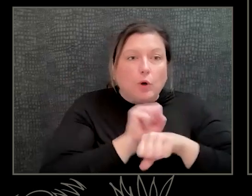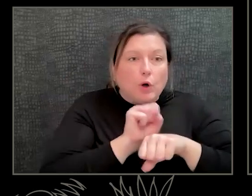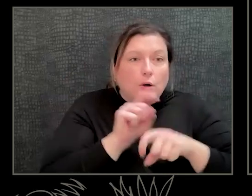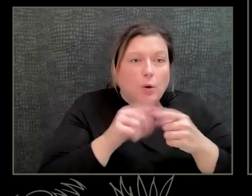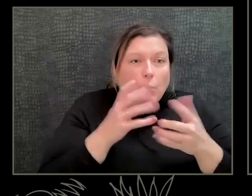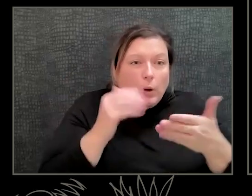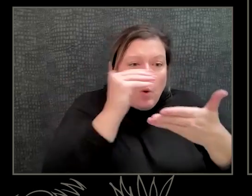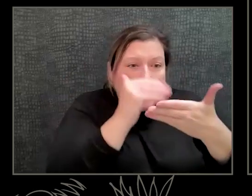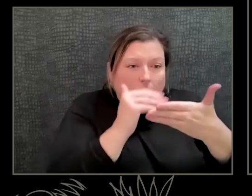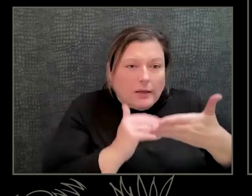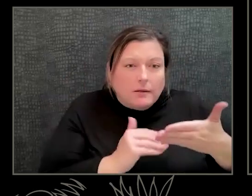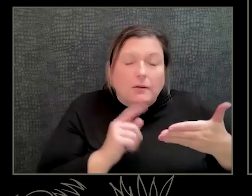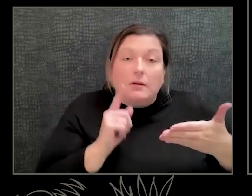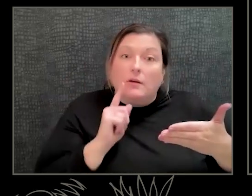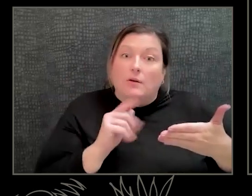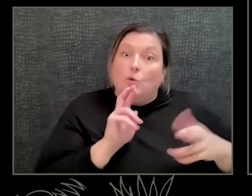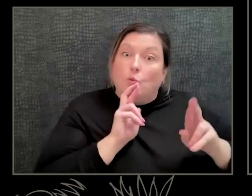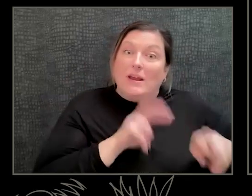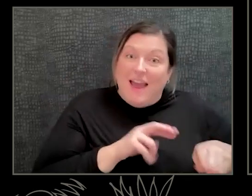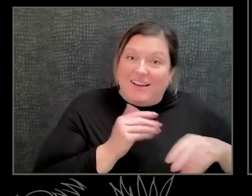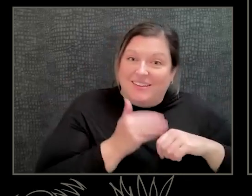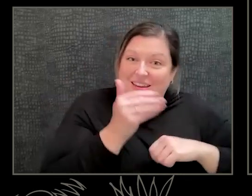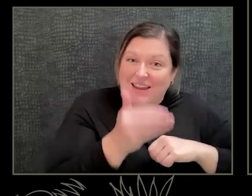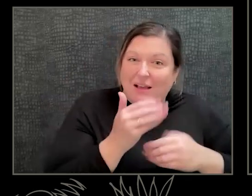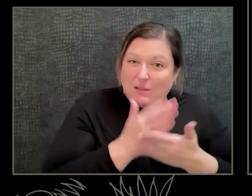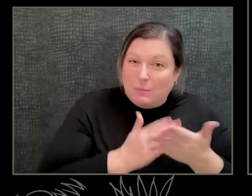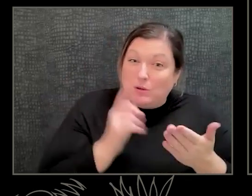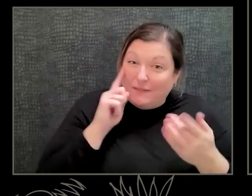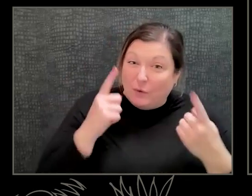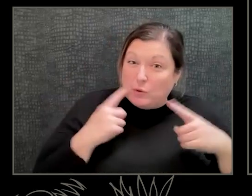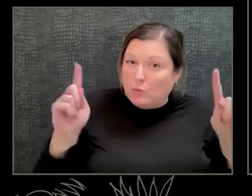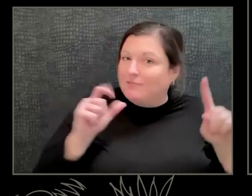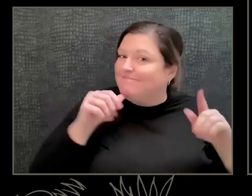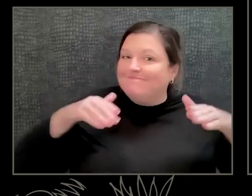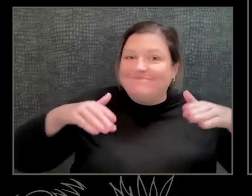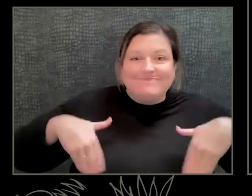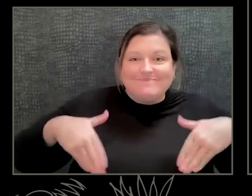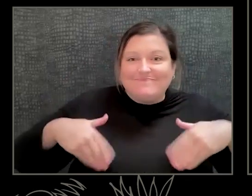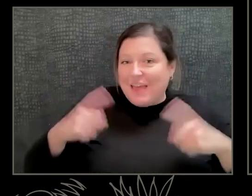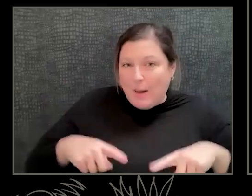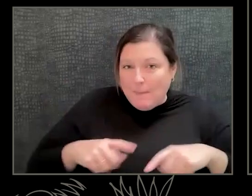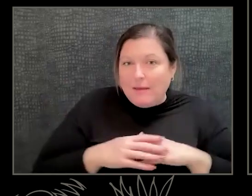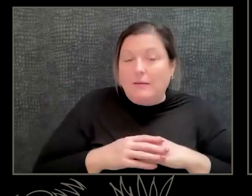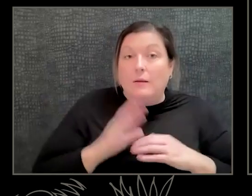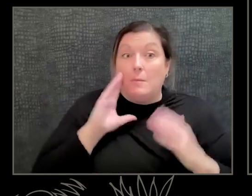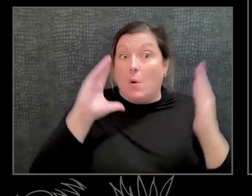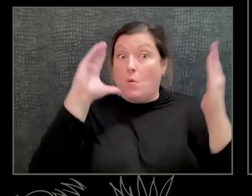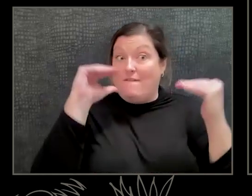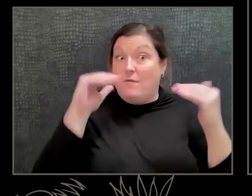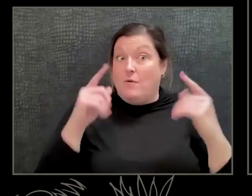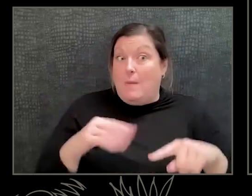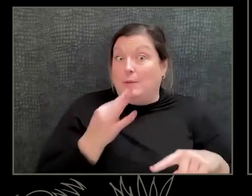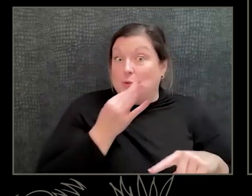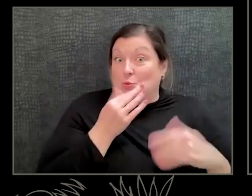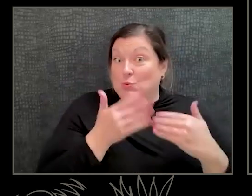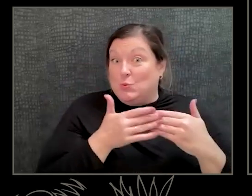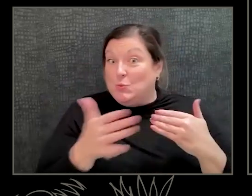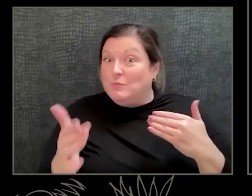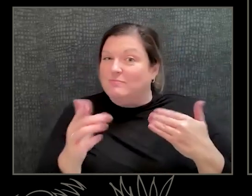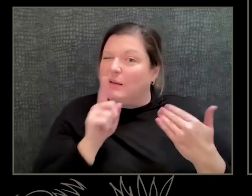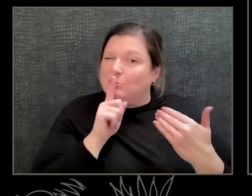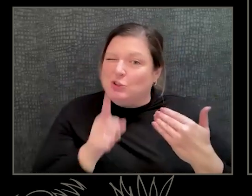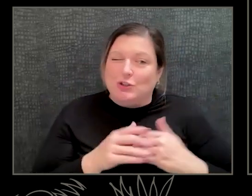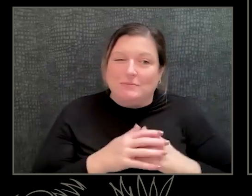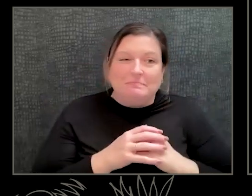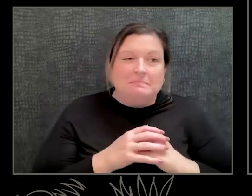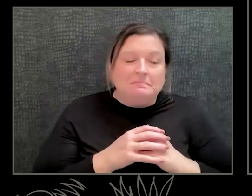it to just work. That hasn't happened yet, but it'll hopefully happen soon, I'm sure.